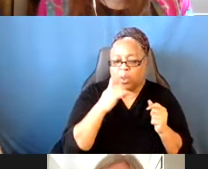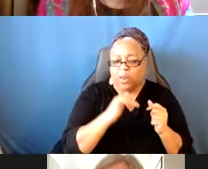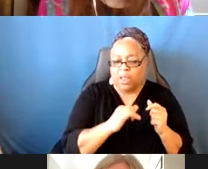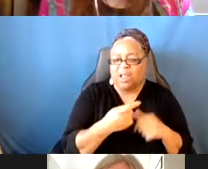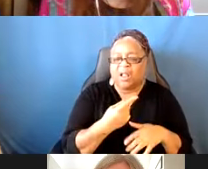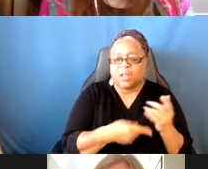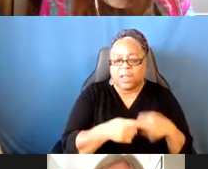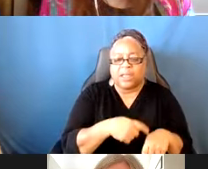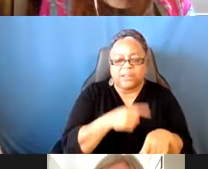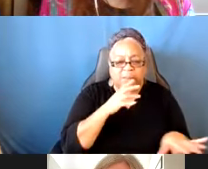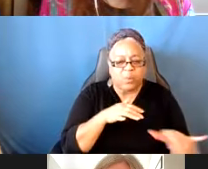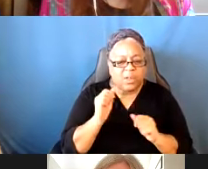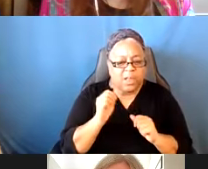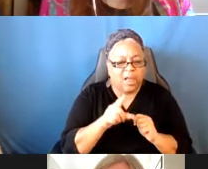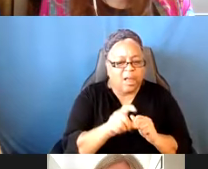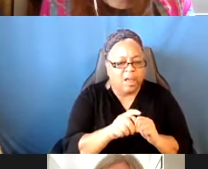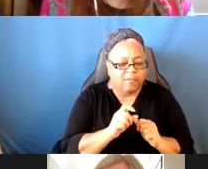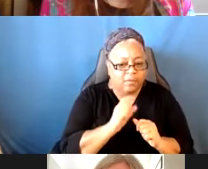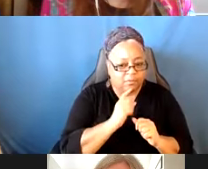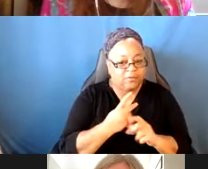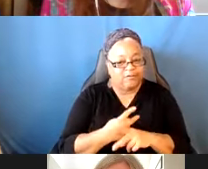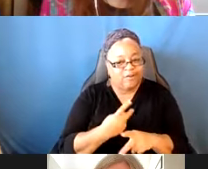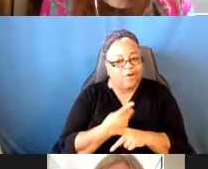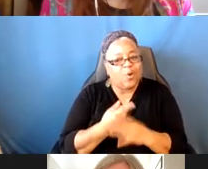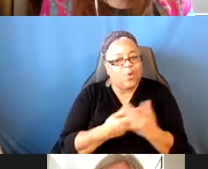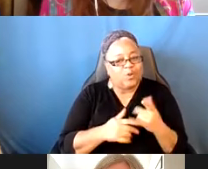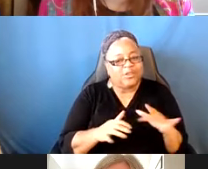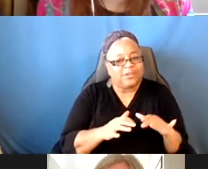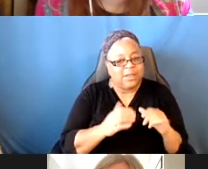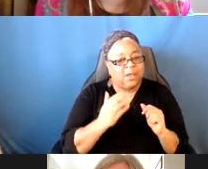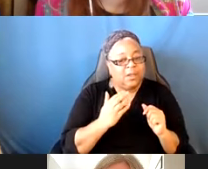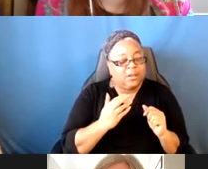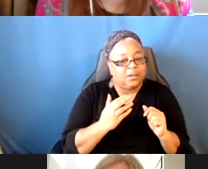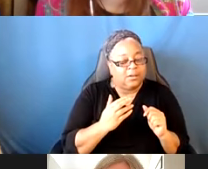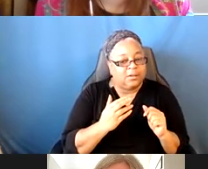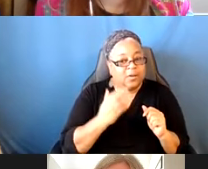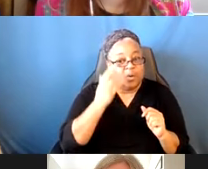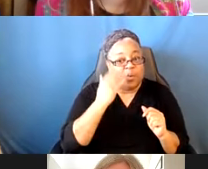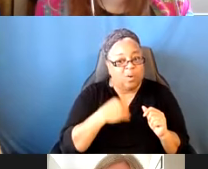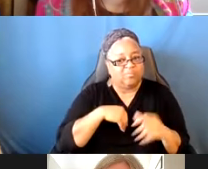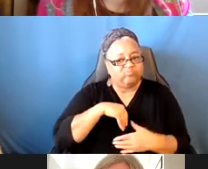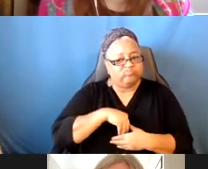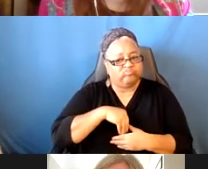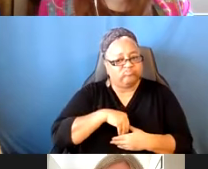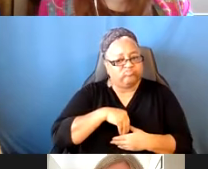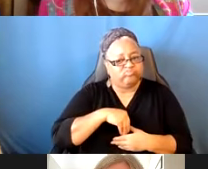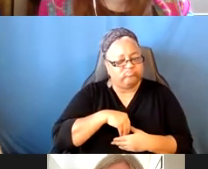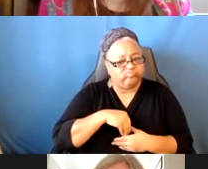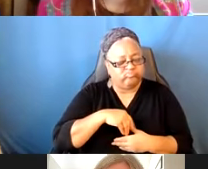out what she did to leave those first 2 times and what happened.